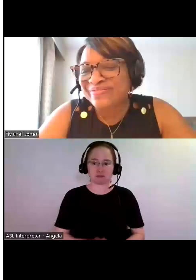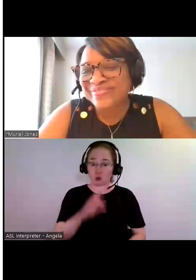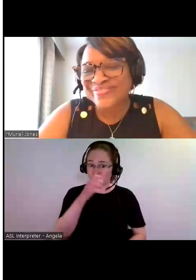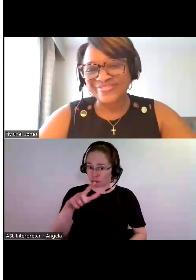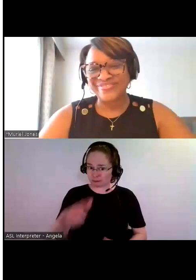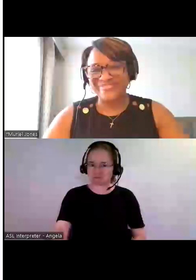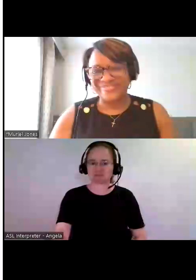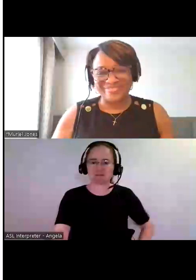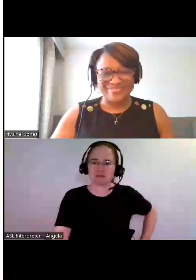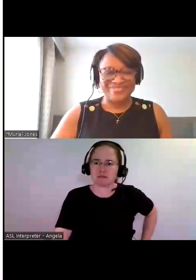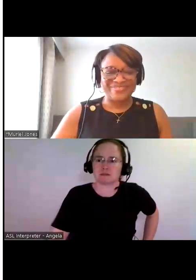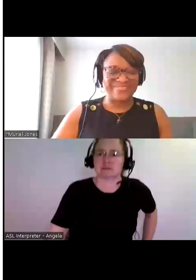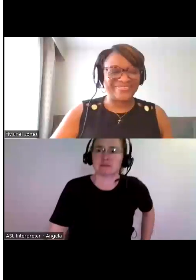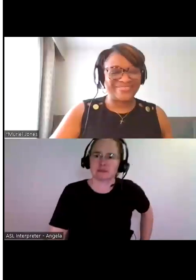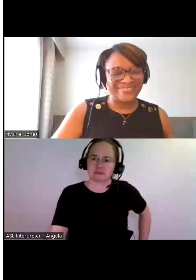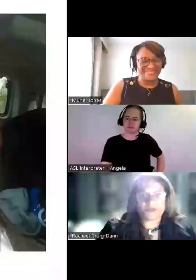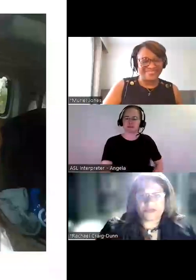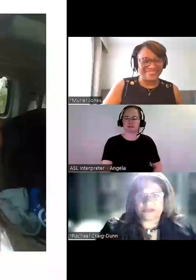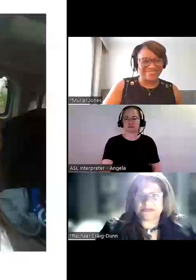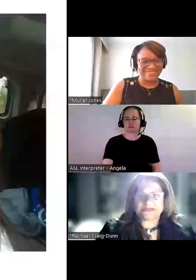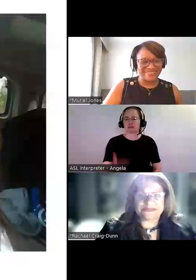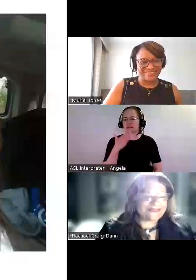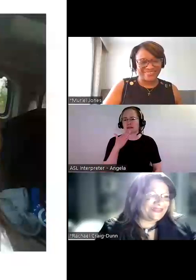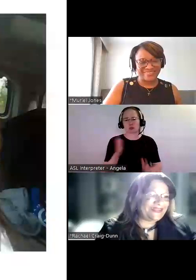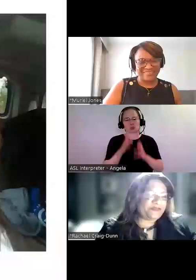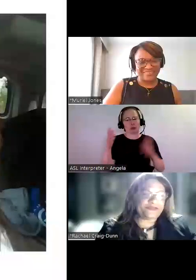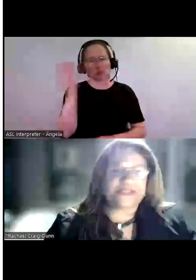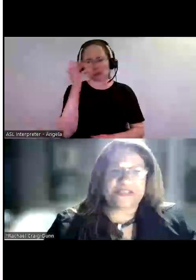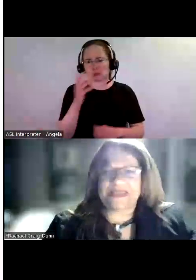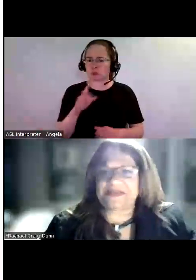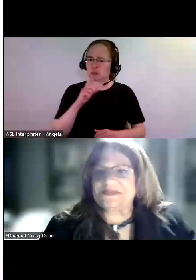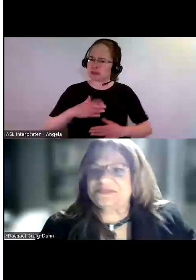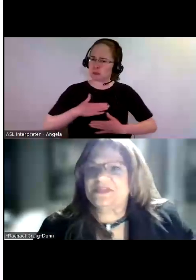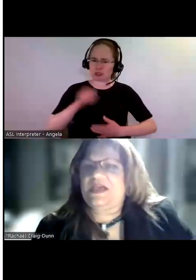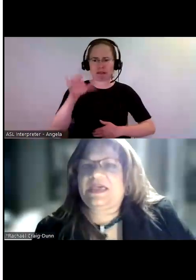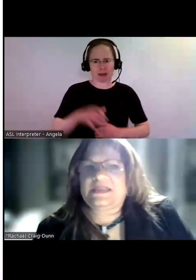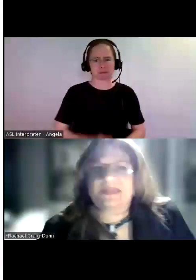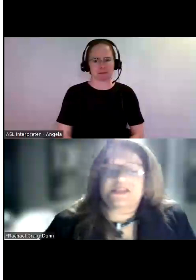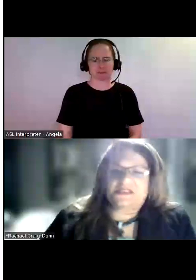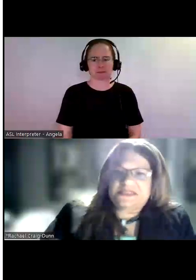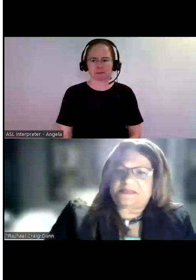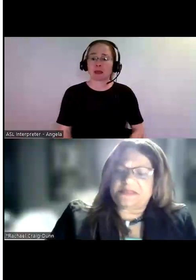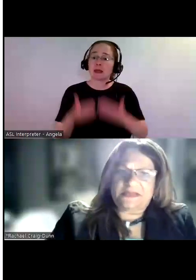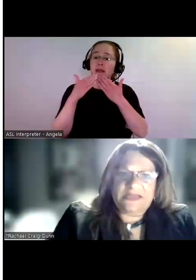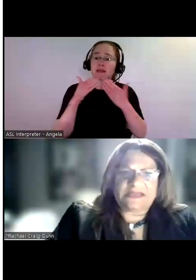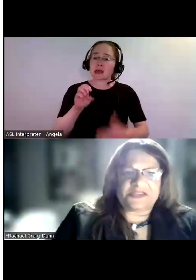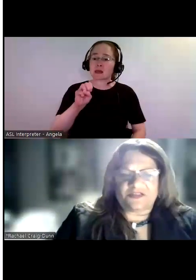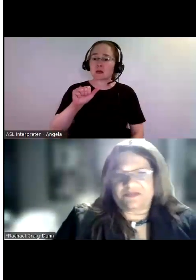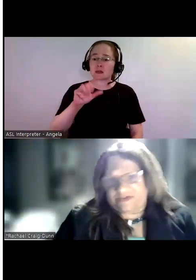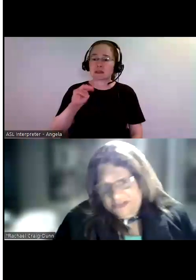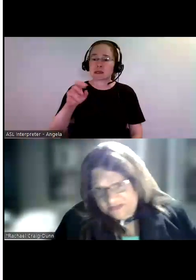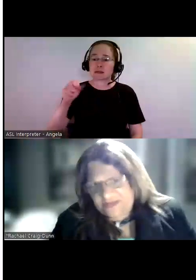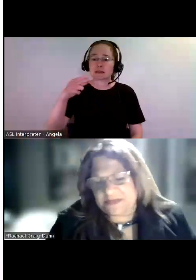Rachel. Thank you so much, Muriel. I appreciate that. And thank you to SAMHSA and